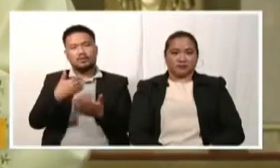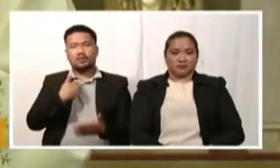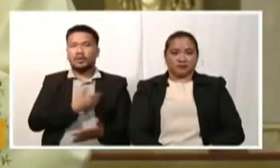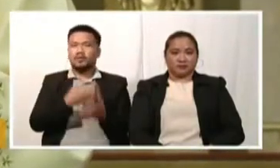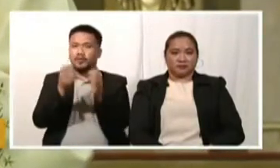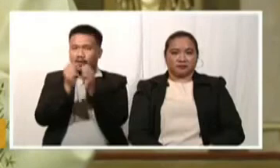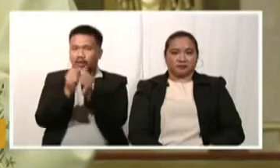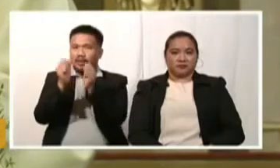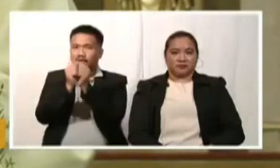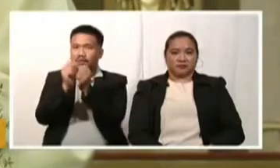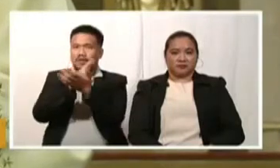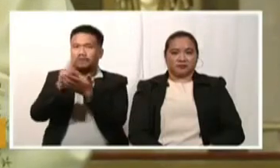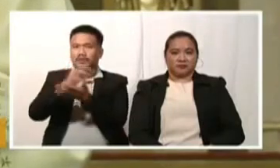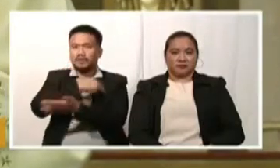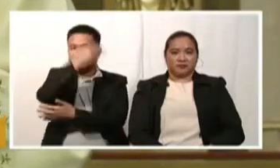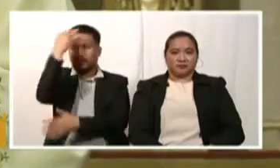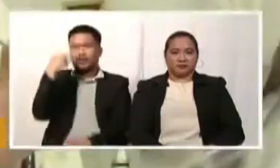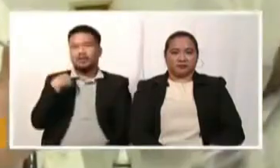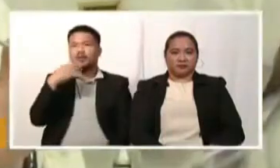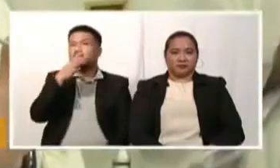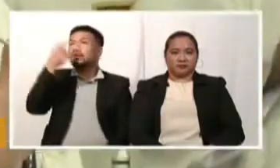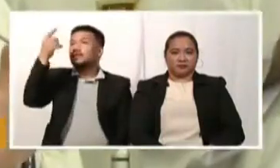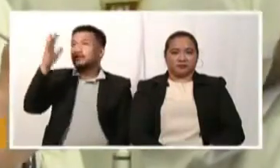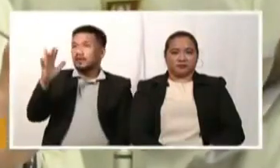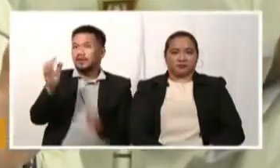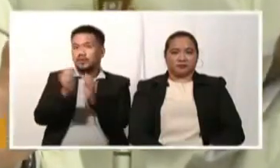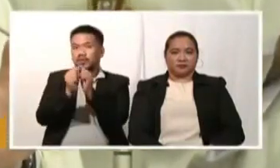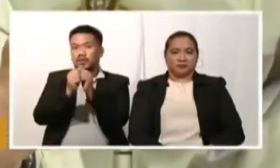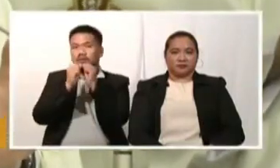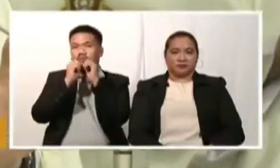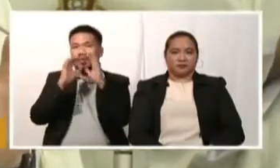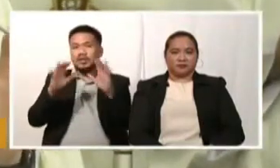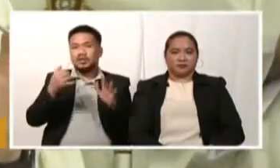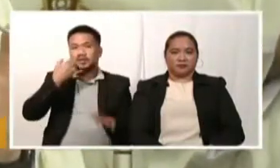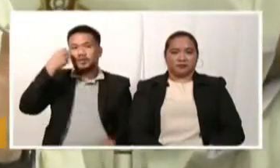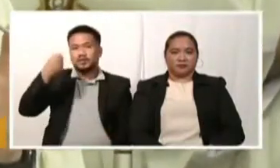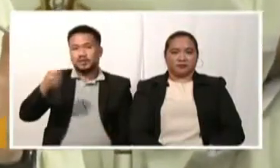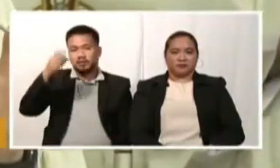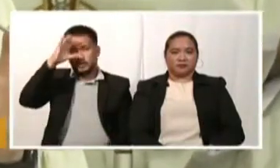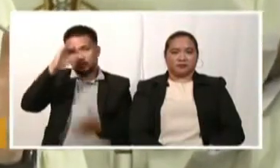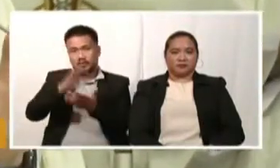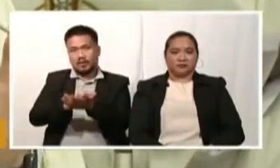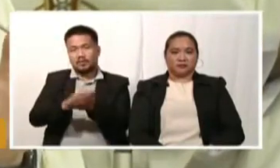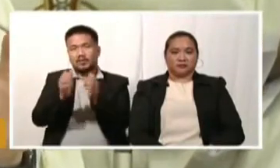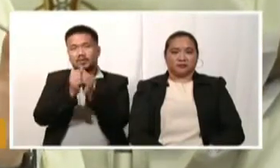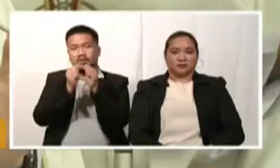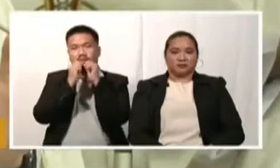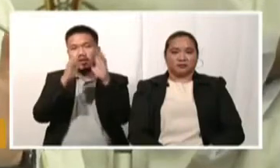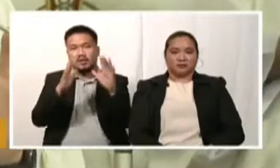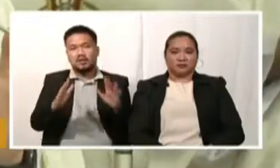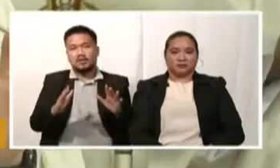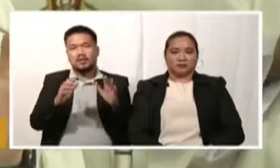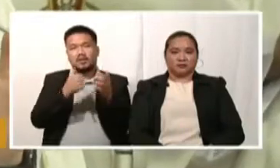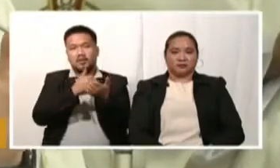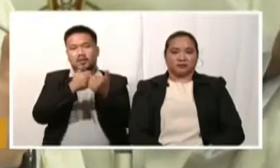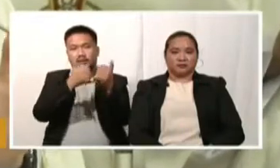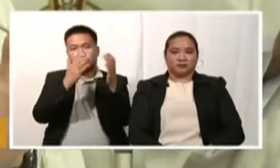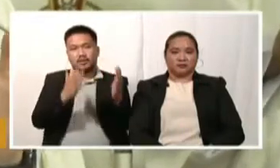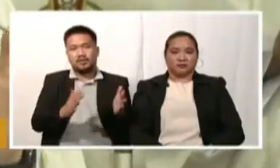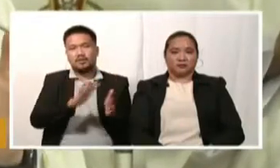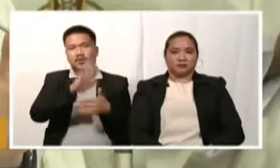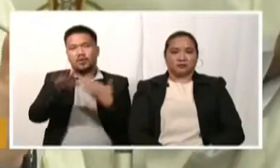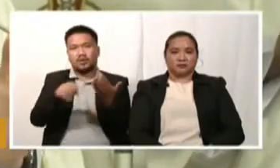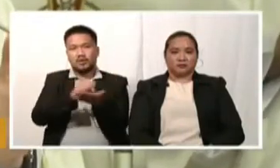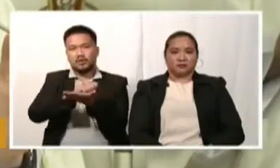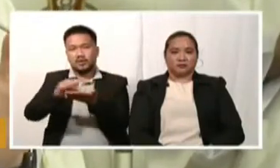with the Blessed Virgin Mary, Mother of God, with Blessed Joseph, her spouse, with the blessed apostles and all the